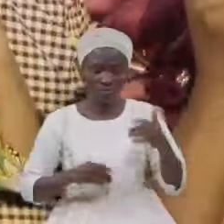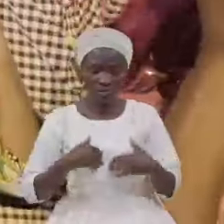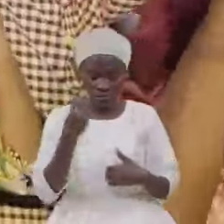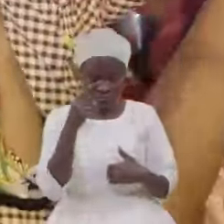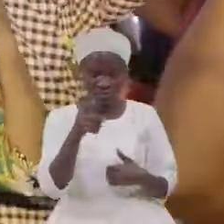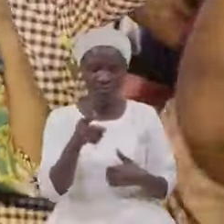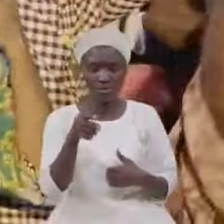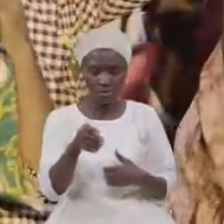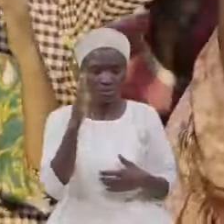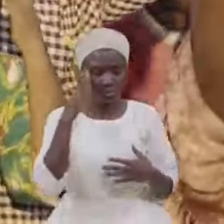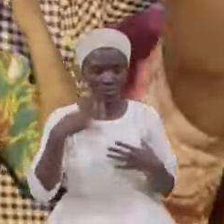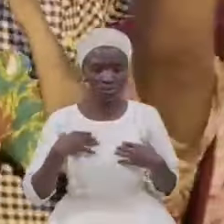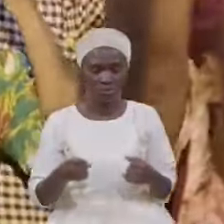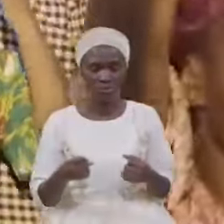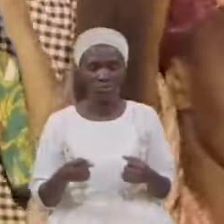Yeah. I will recover.